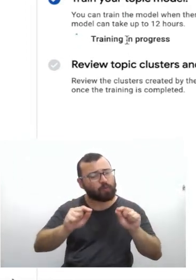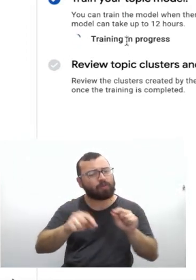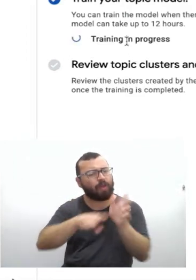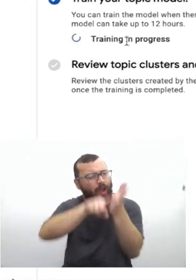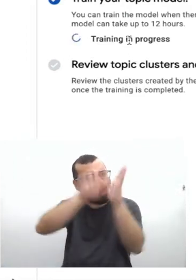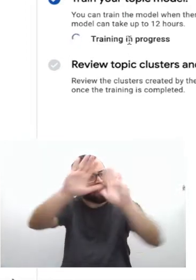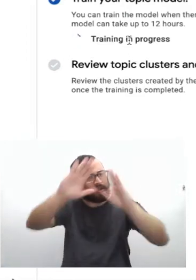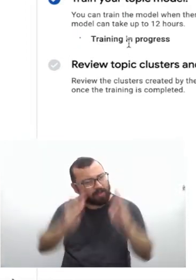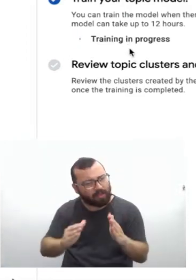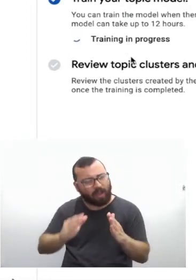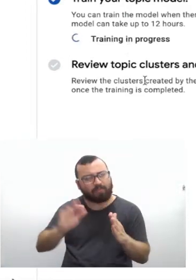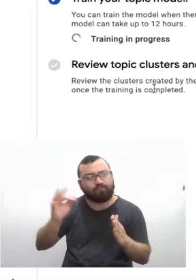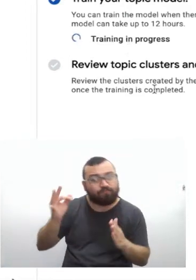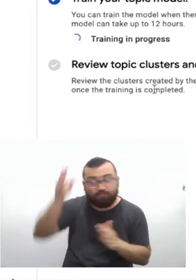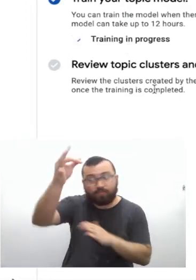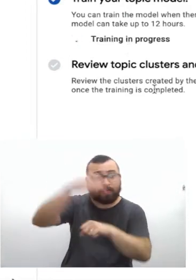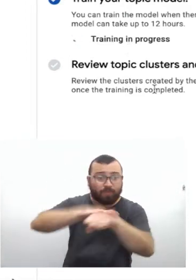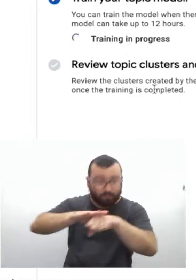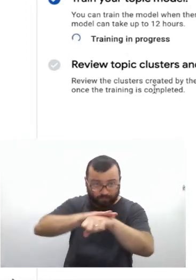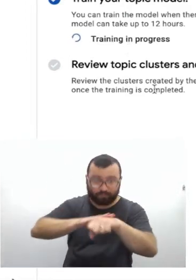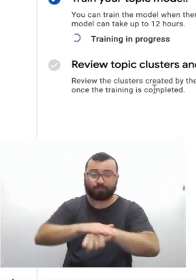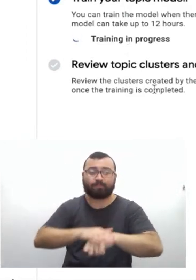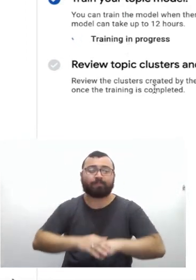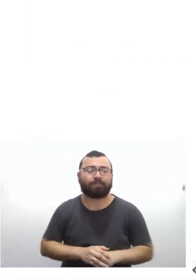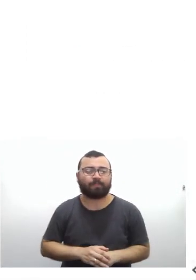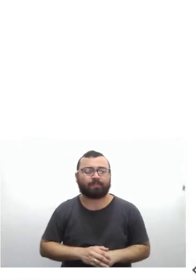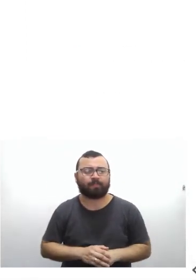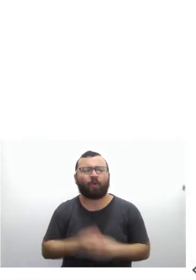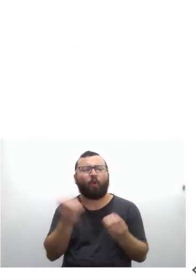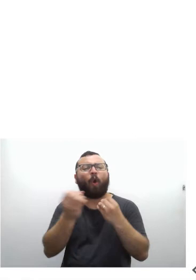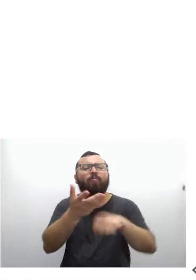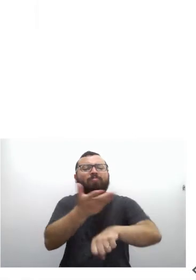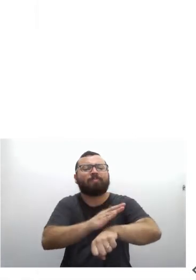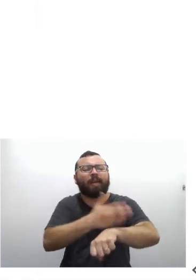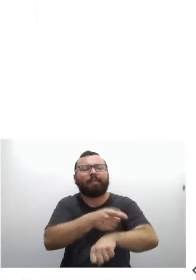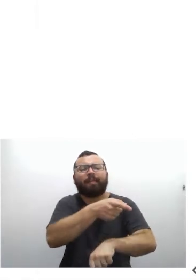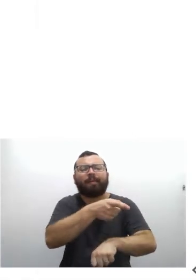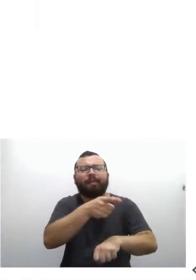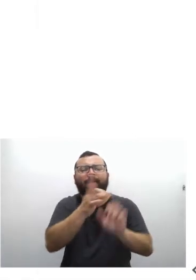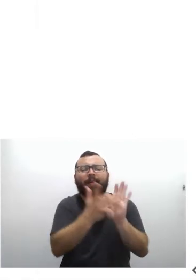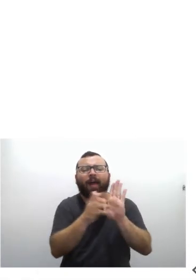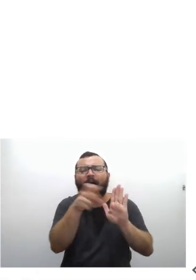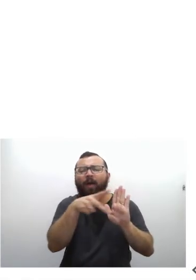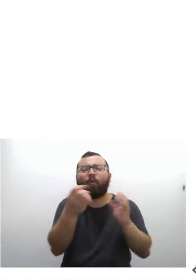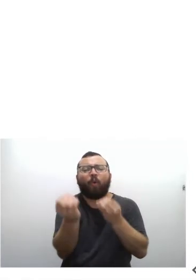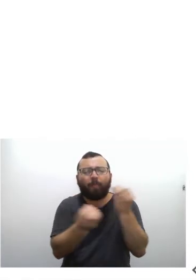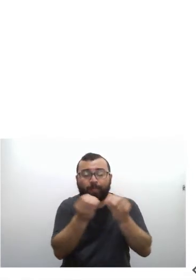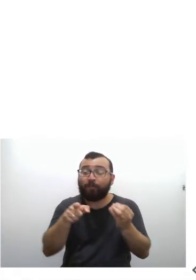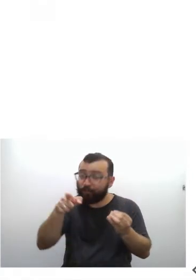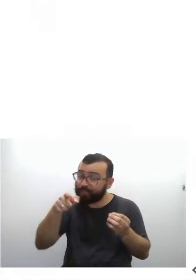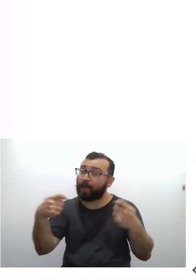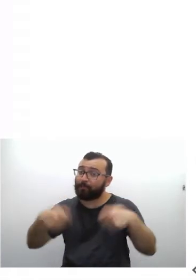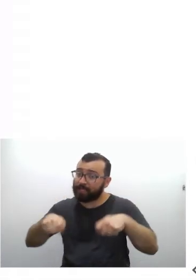analyze future conversations as they're imported. To train your own model with a good accuracy, you will need a minimum of